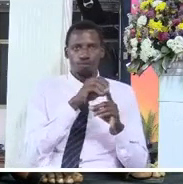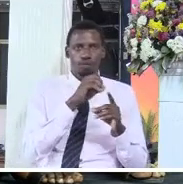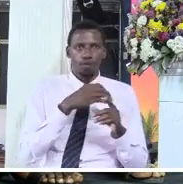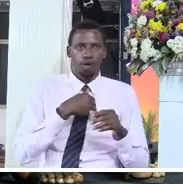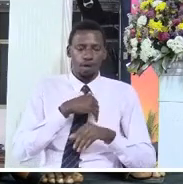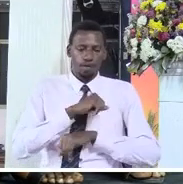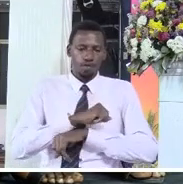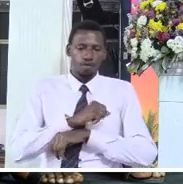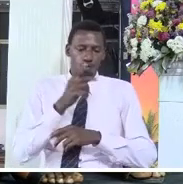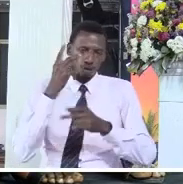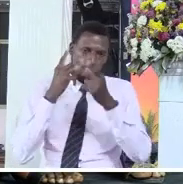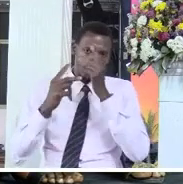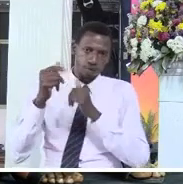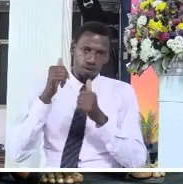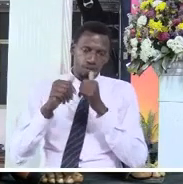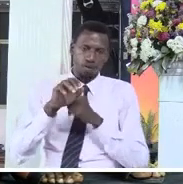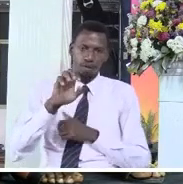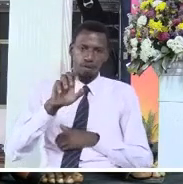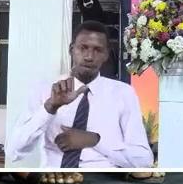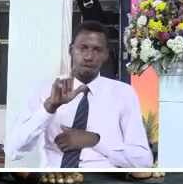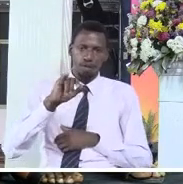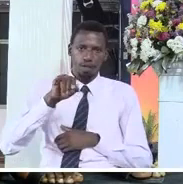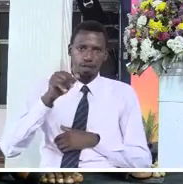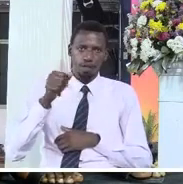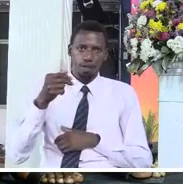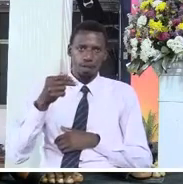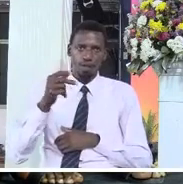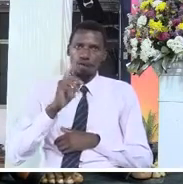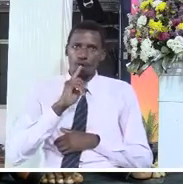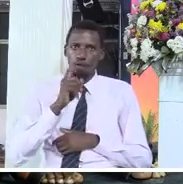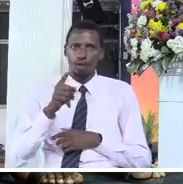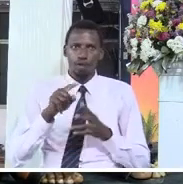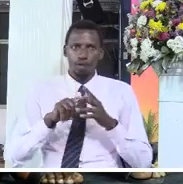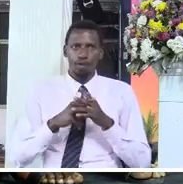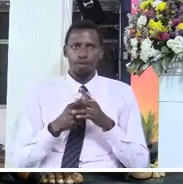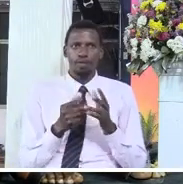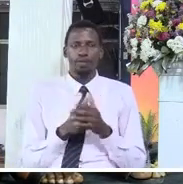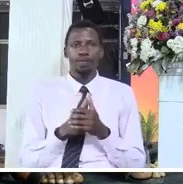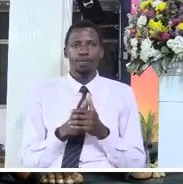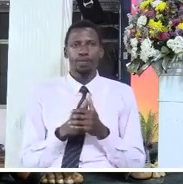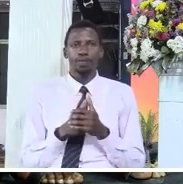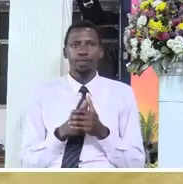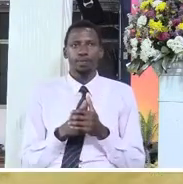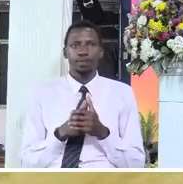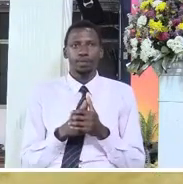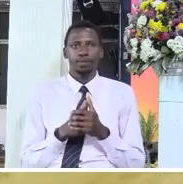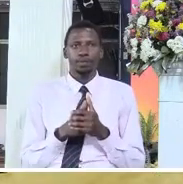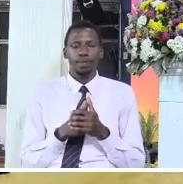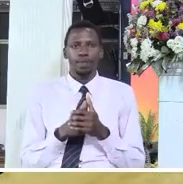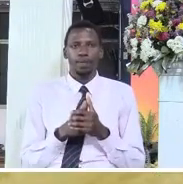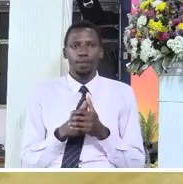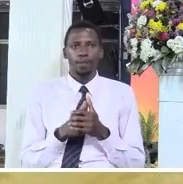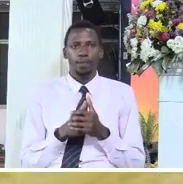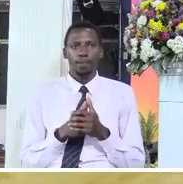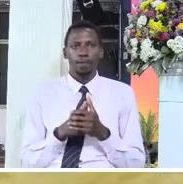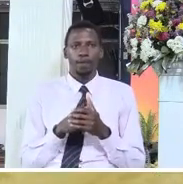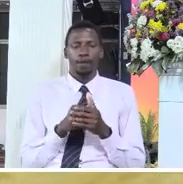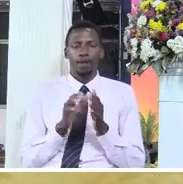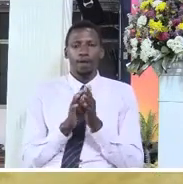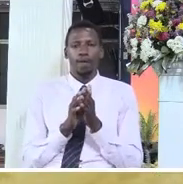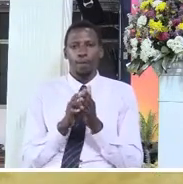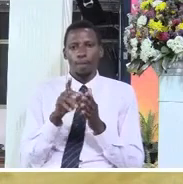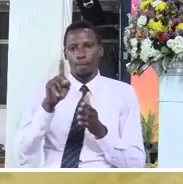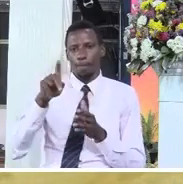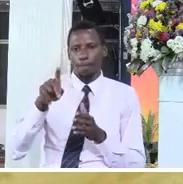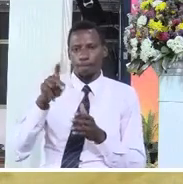that Elijah was instructed to start. And there is a quote here that comments on it from Patrick and Prophet, page